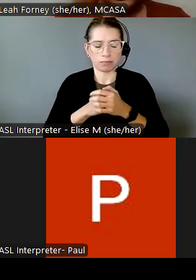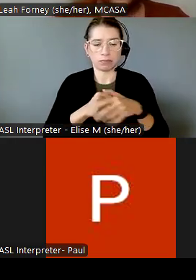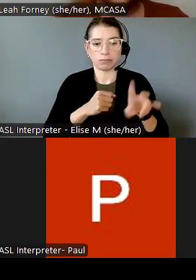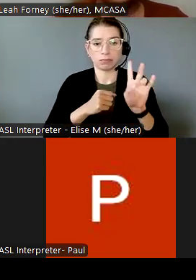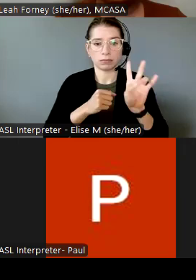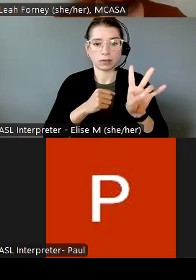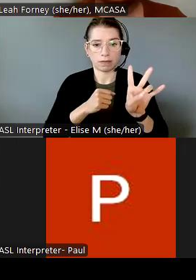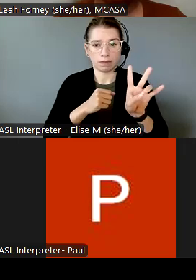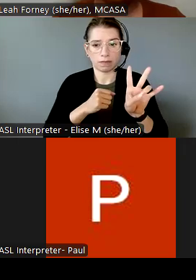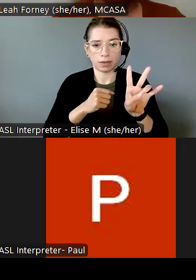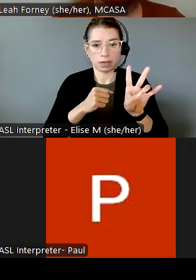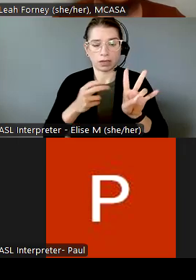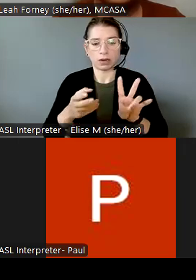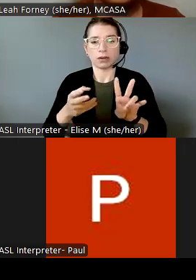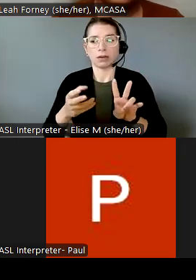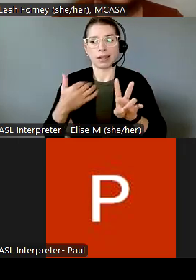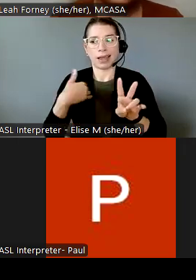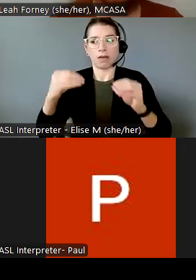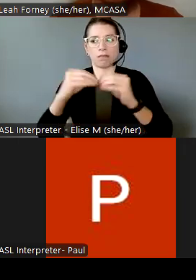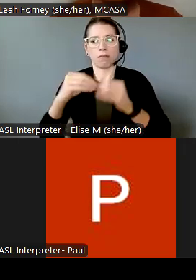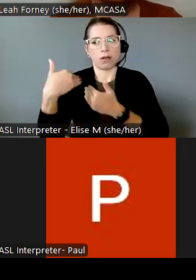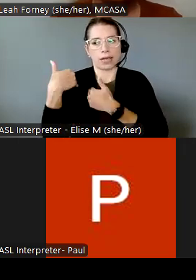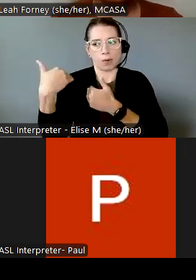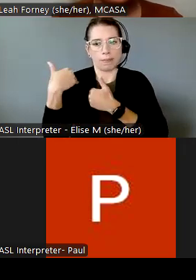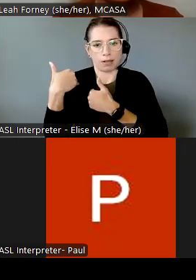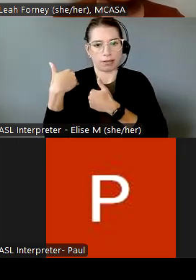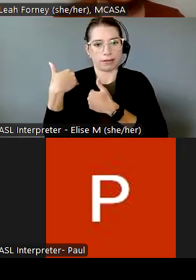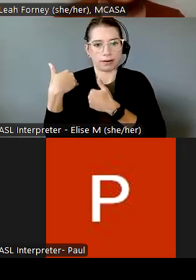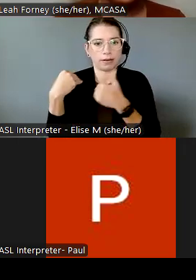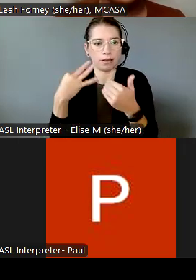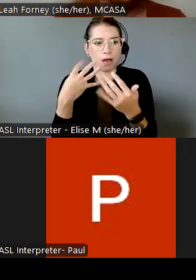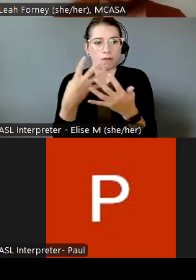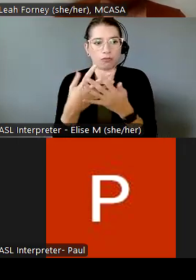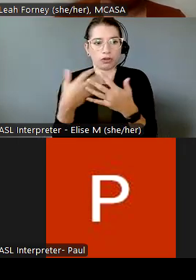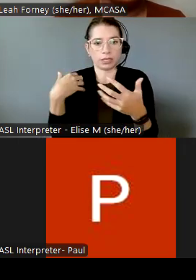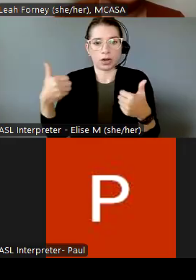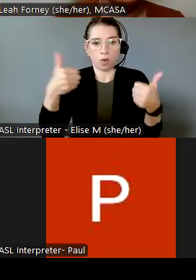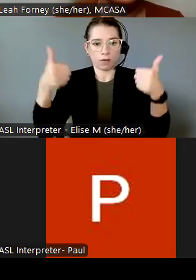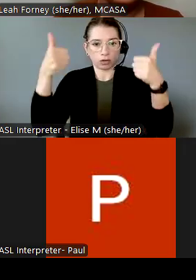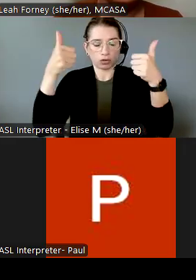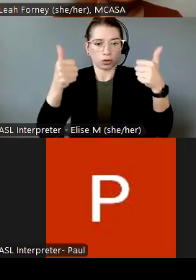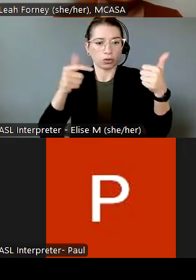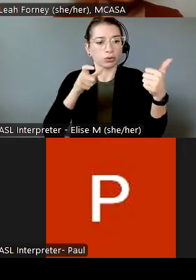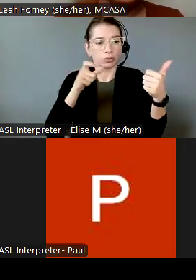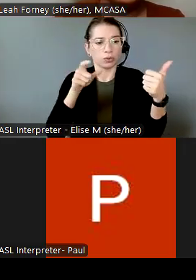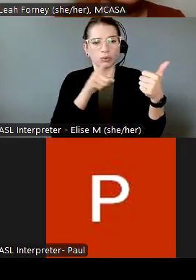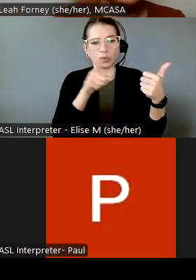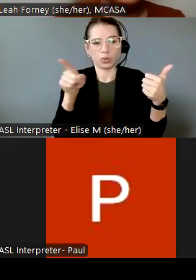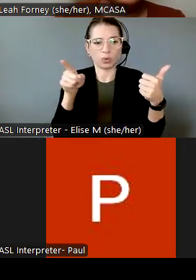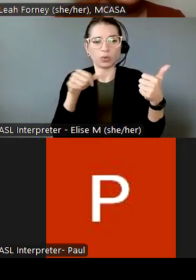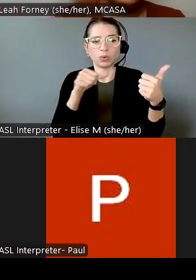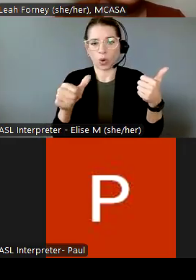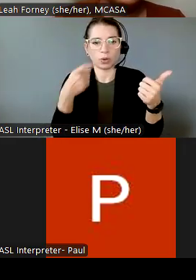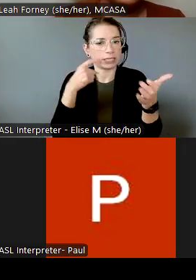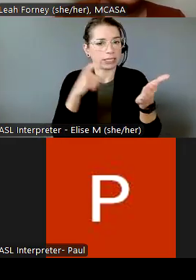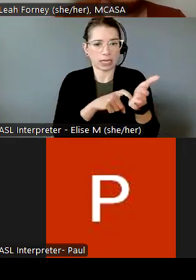Seven, to increase the accountability of prison officials who fail to detect,